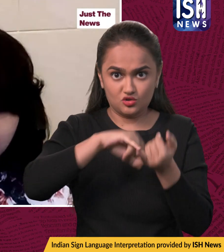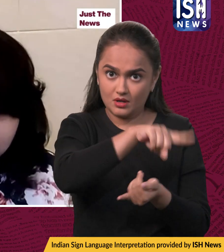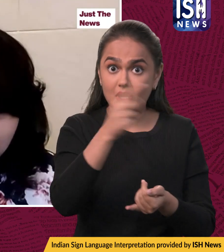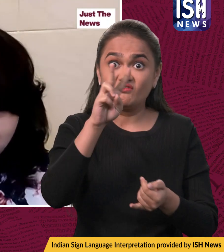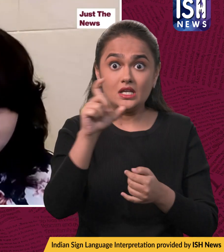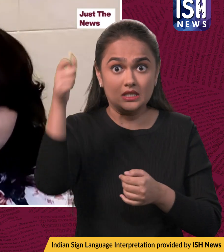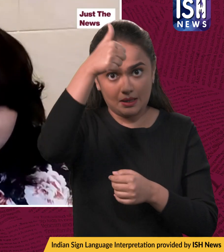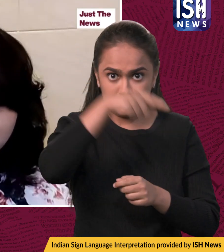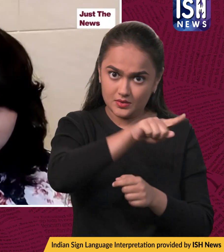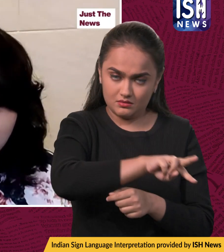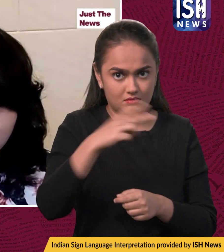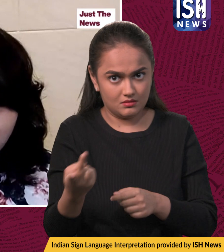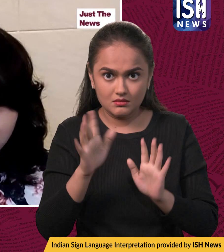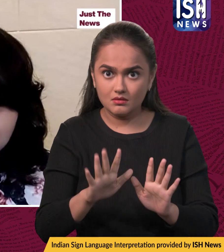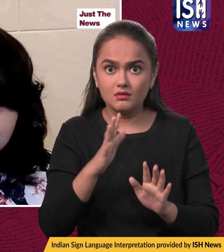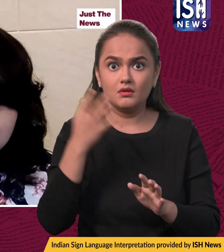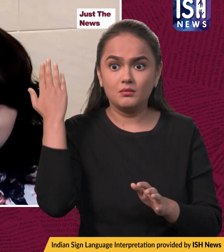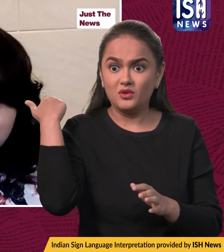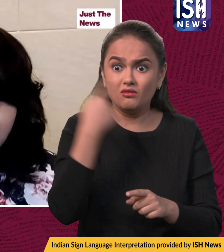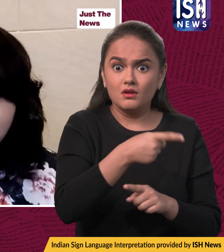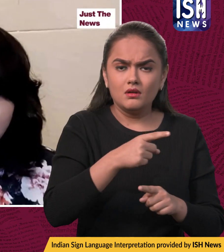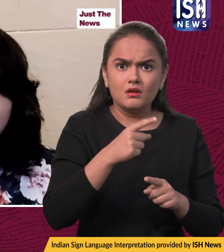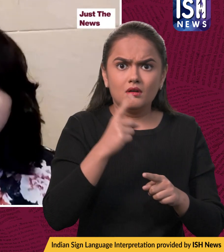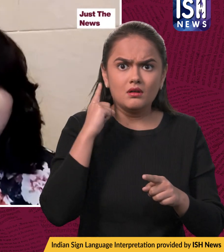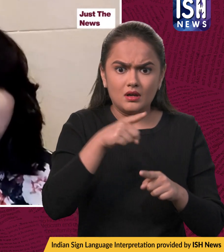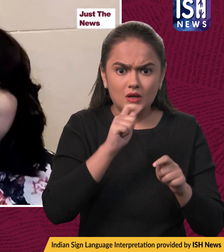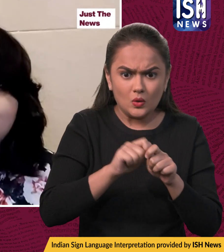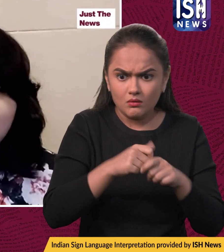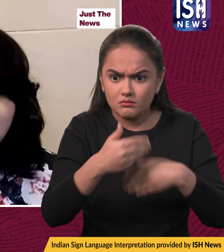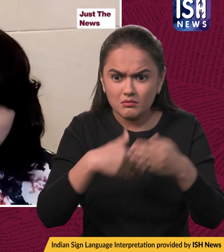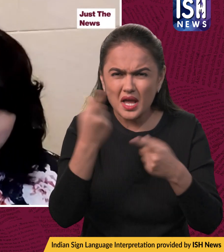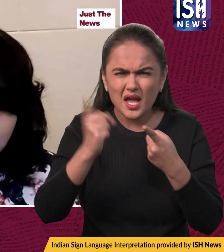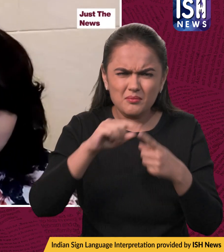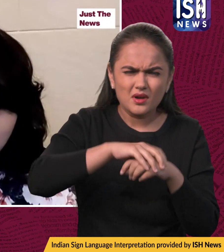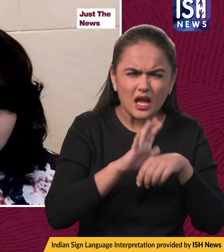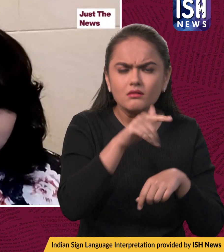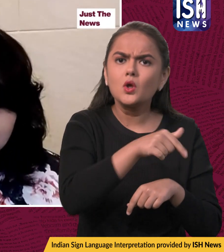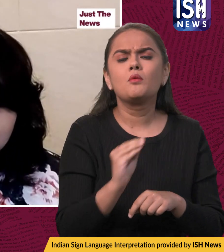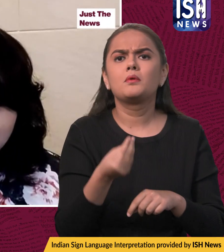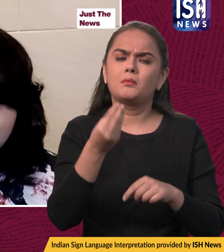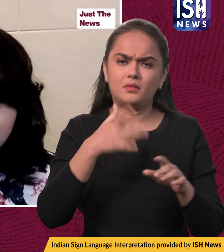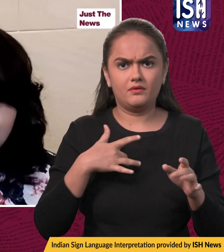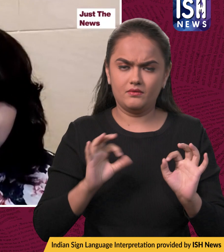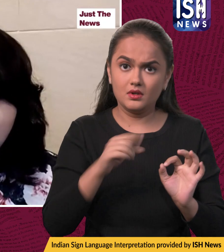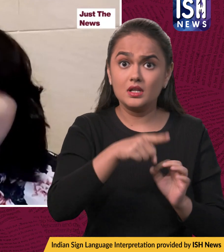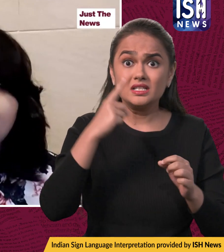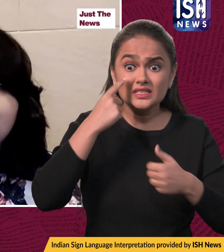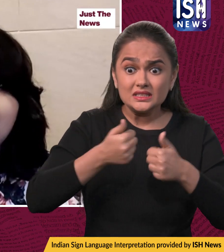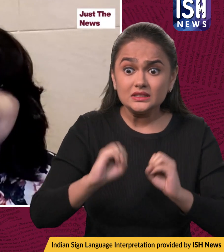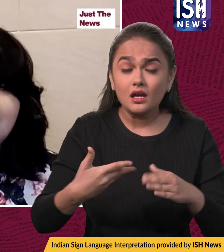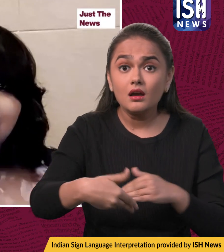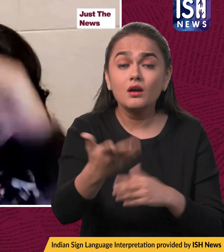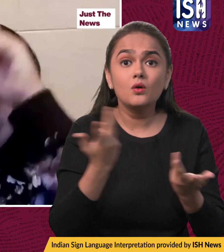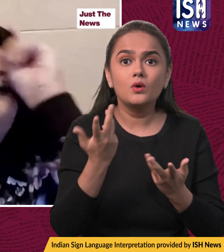as vice captain, who is ruled out of the test series owing to a hamstring injury. Now, the test series will begin on